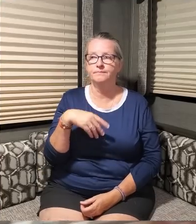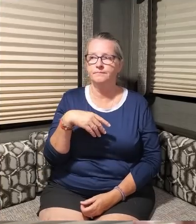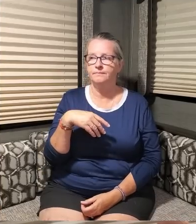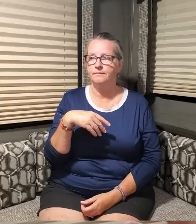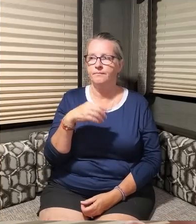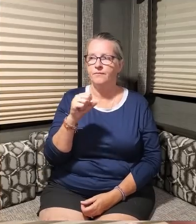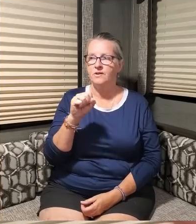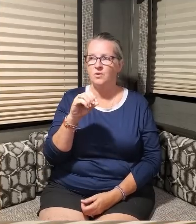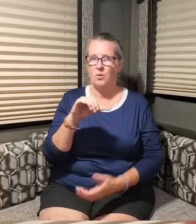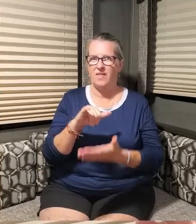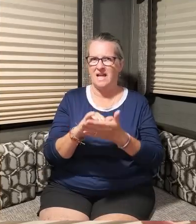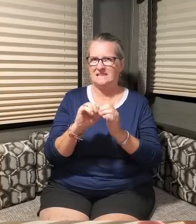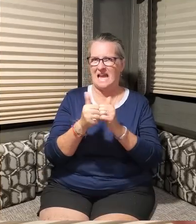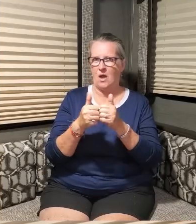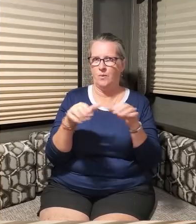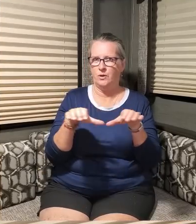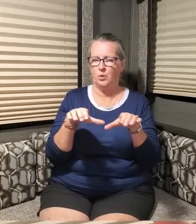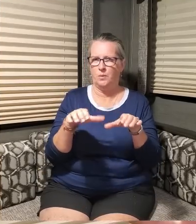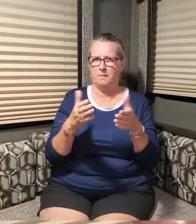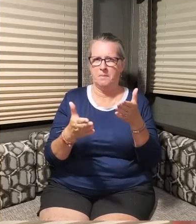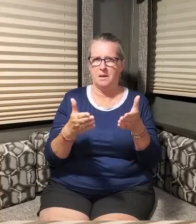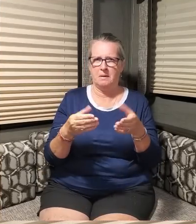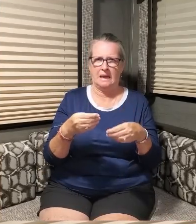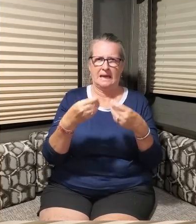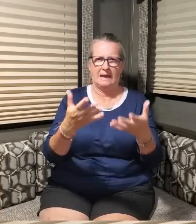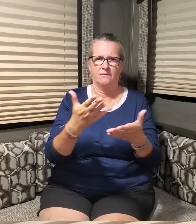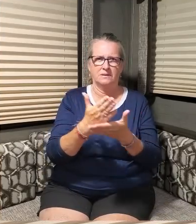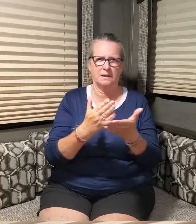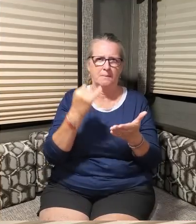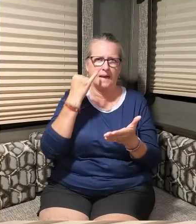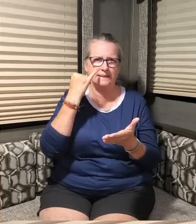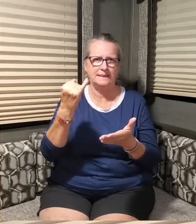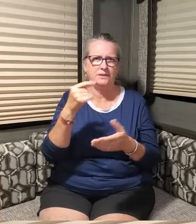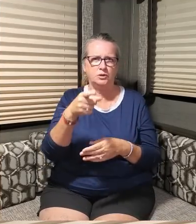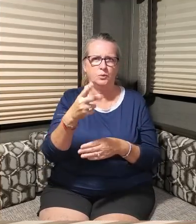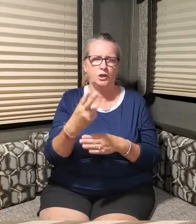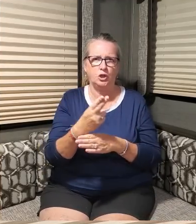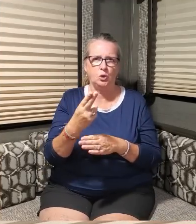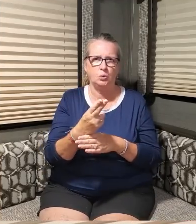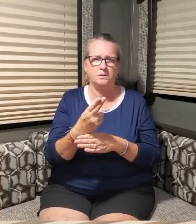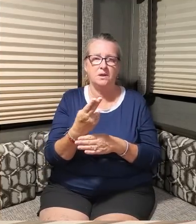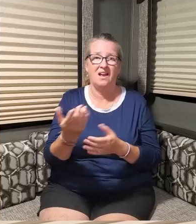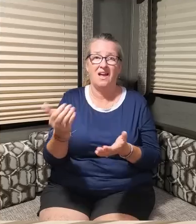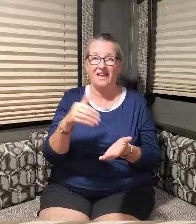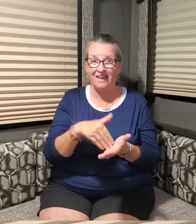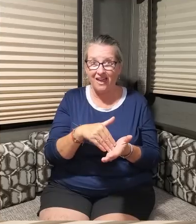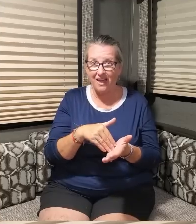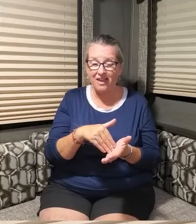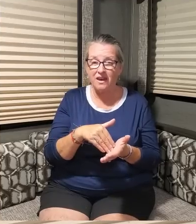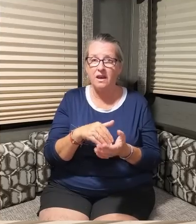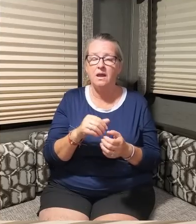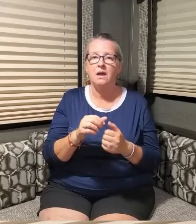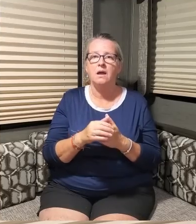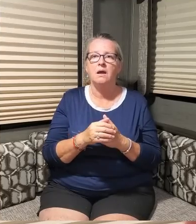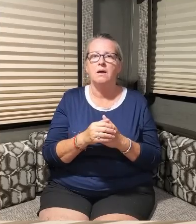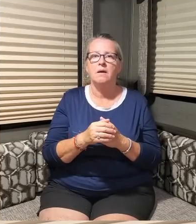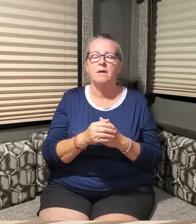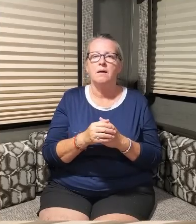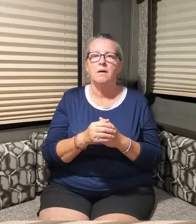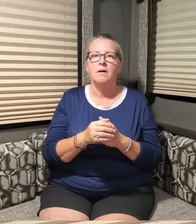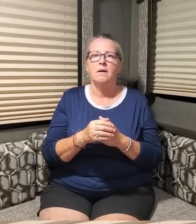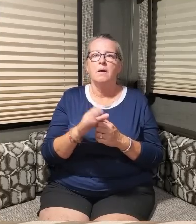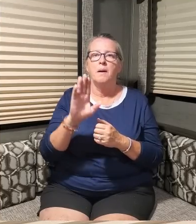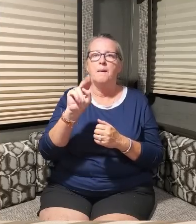Okay, so that's how we do stuff. So maybe I gave you a couple ideas you might be able to use. And again,